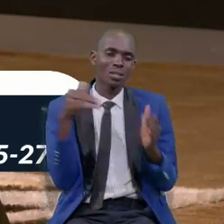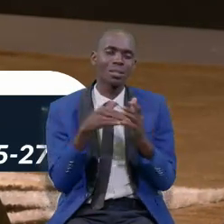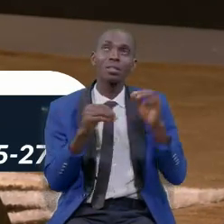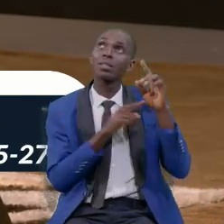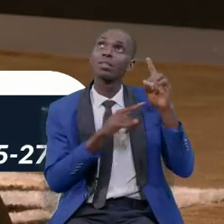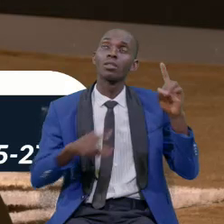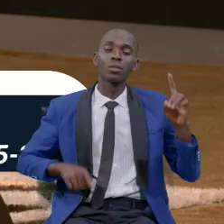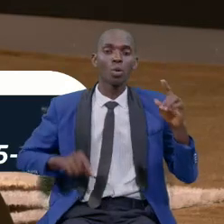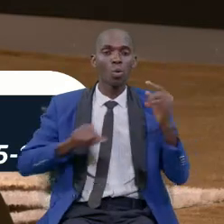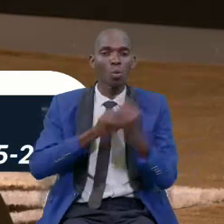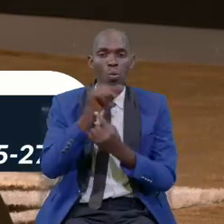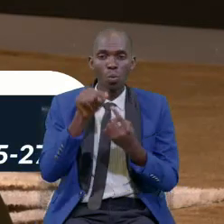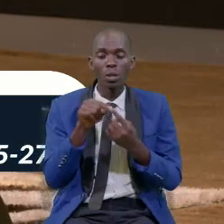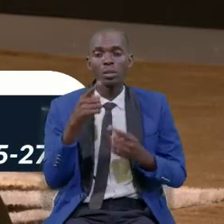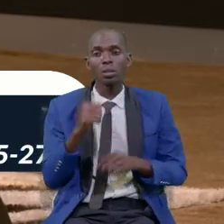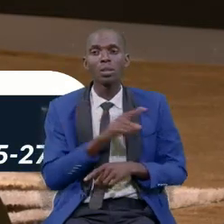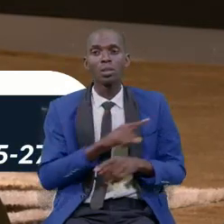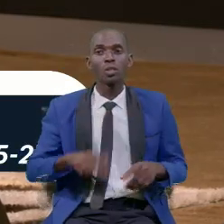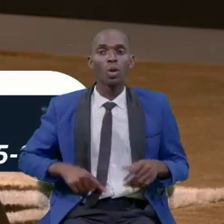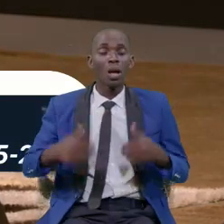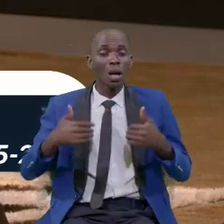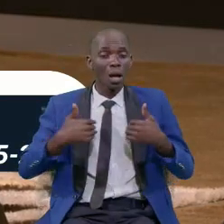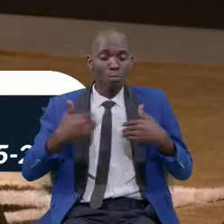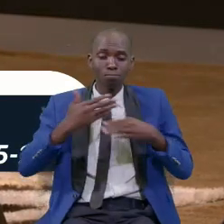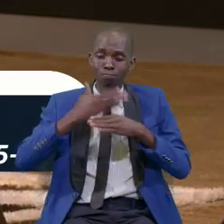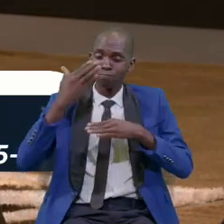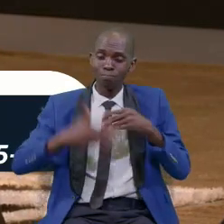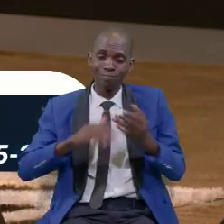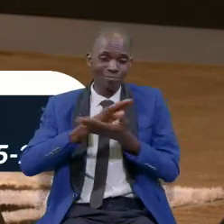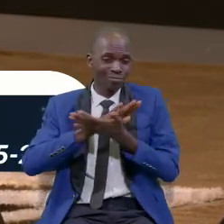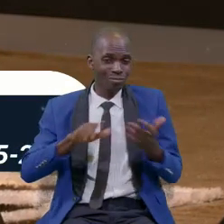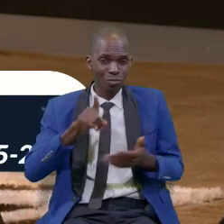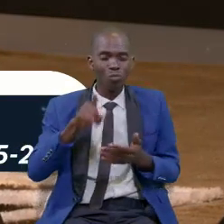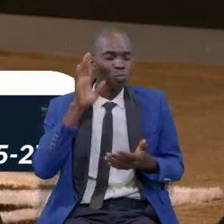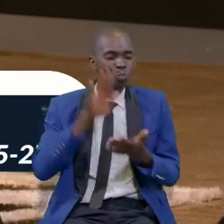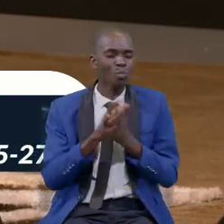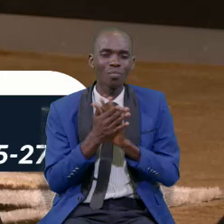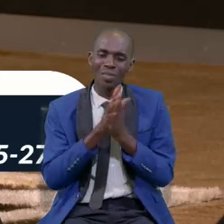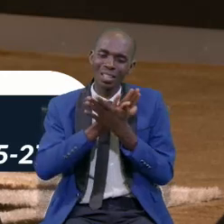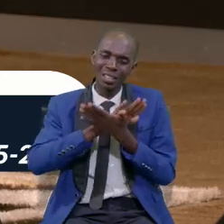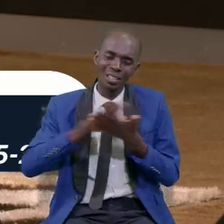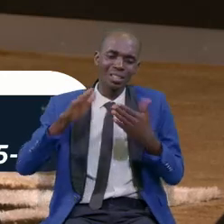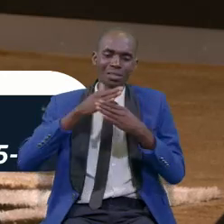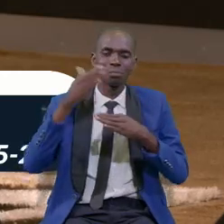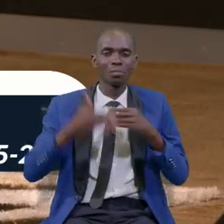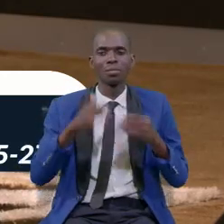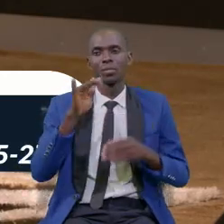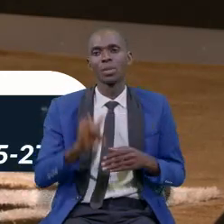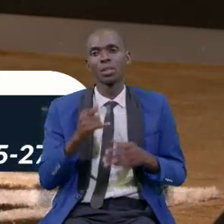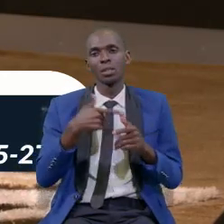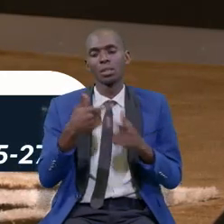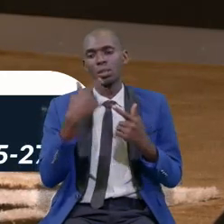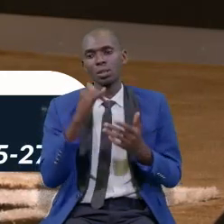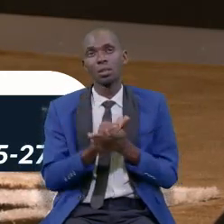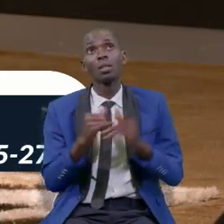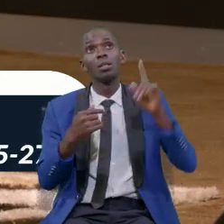Lord. When the Lord actually cleanses you, you're clean. He says, then will I sprinkle